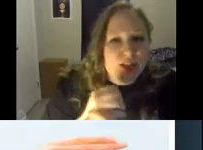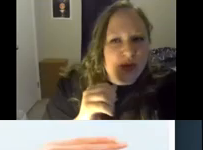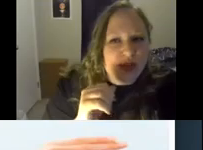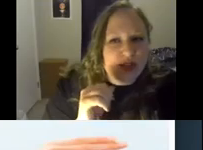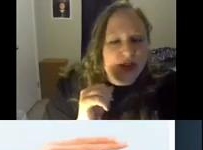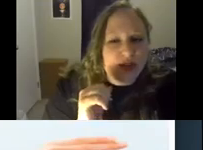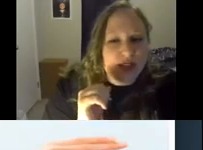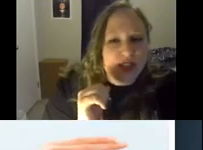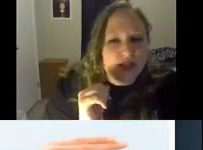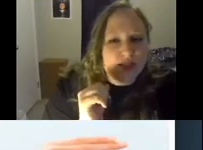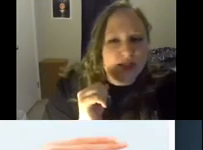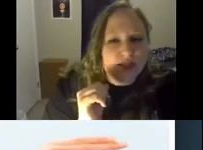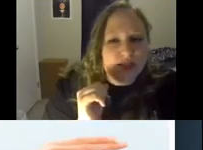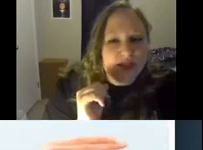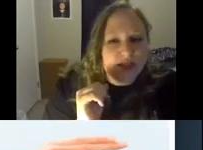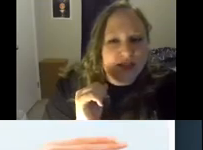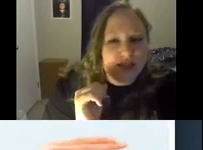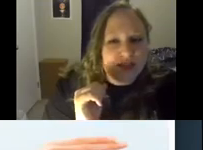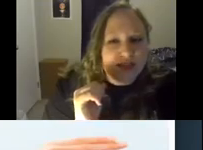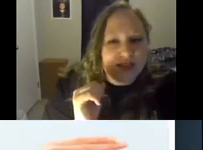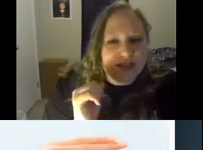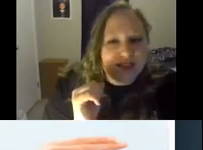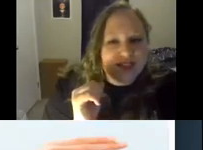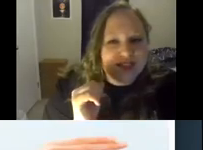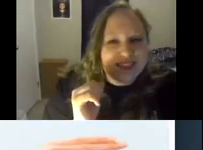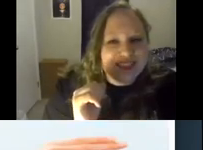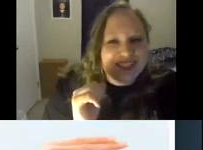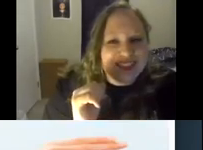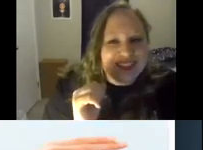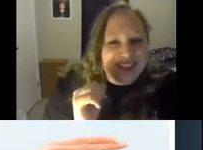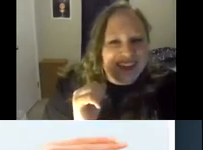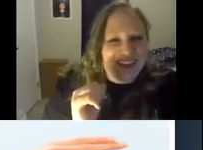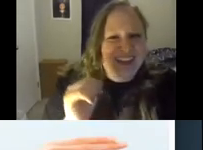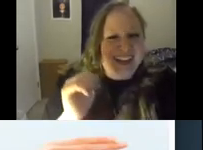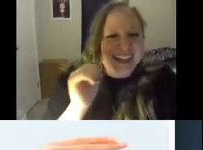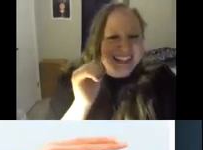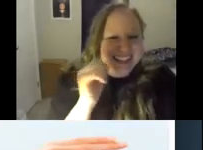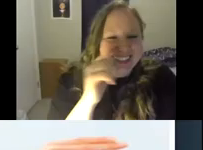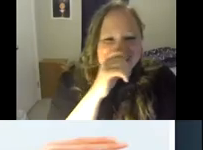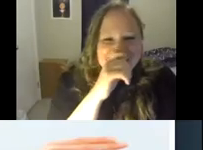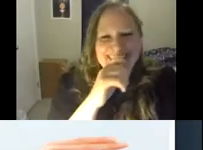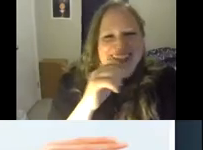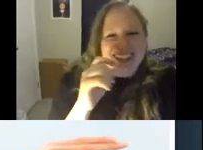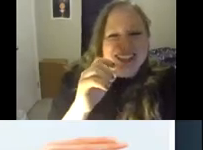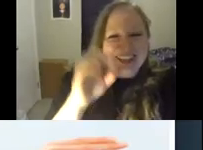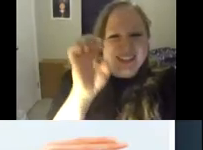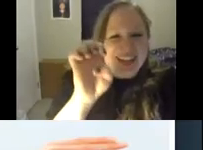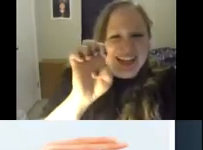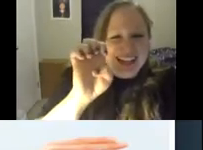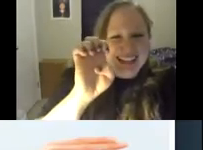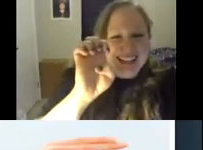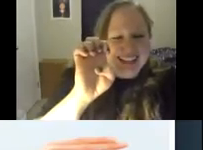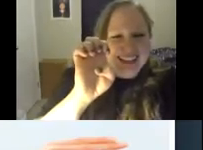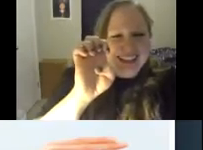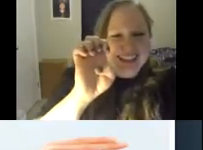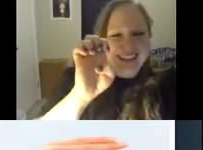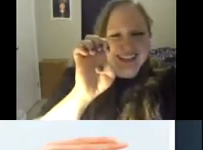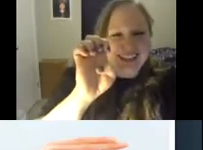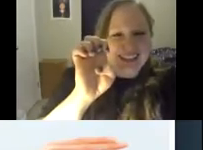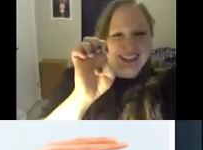Shalia, do you want me to start over? No, this is perfect. Thank you. Okay. So E.